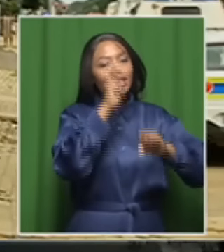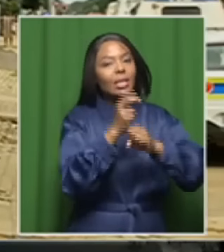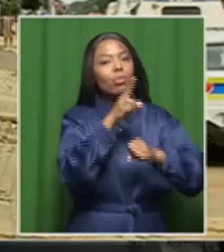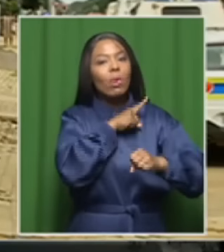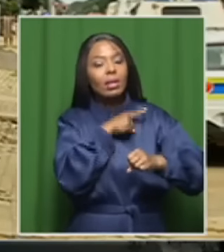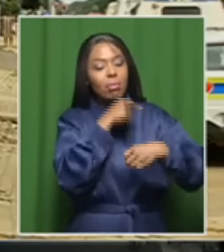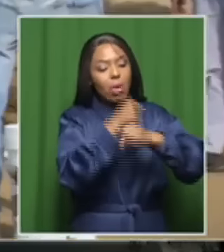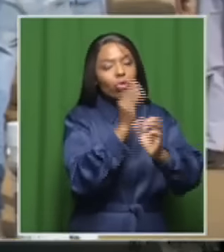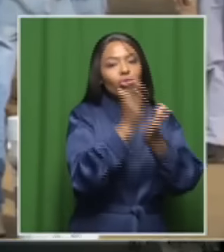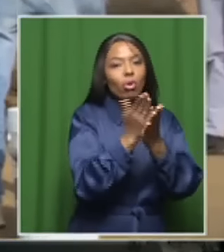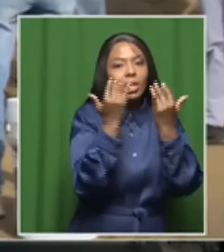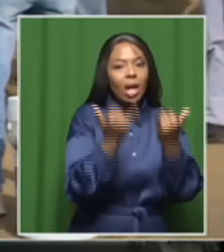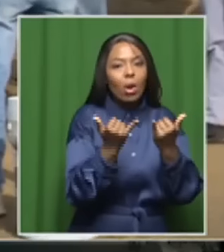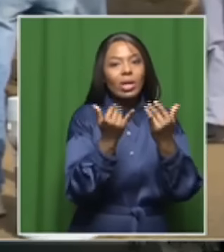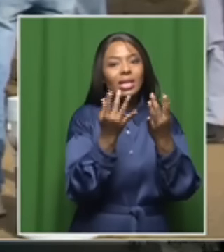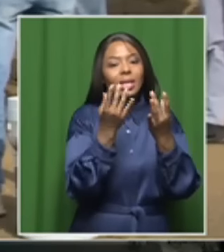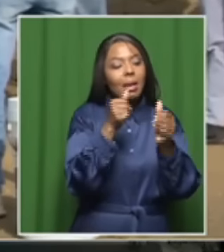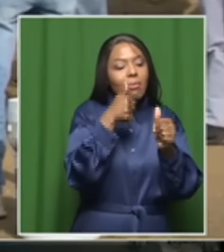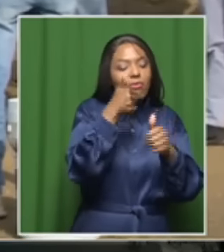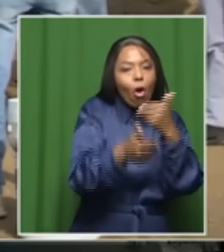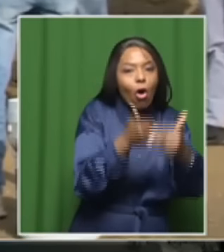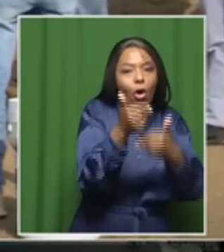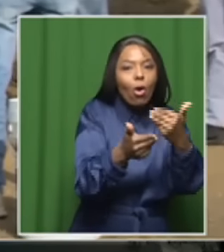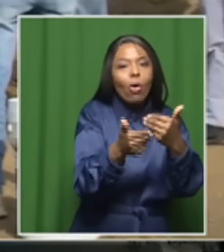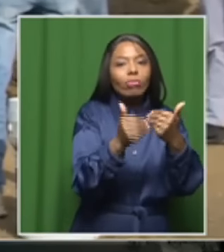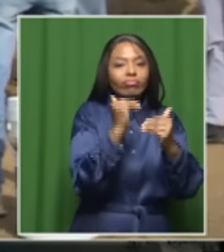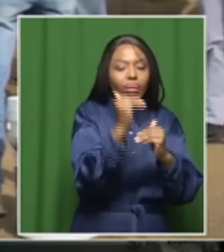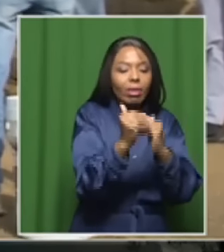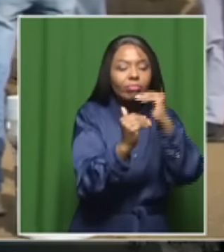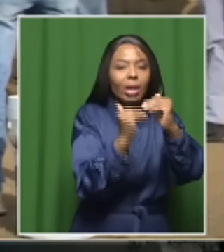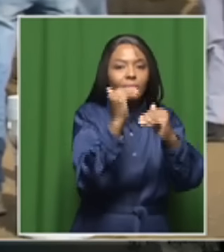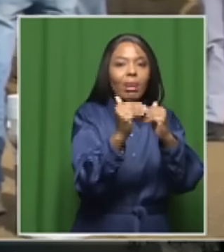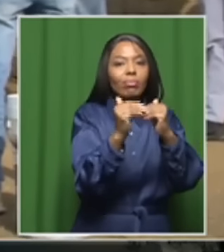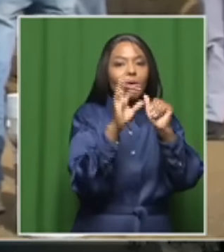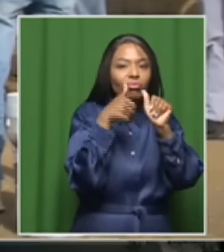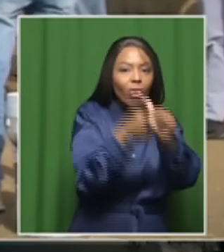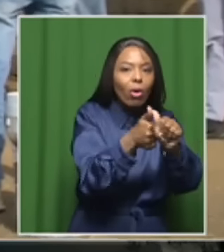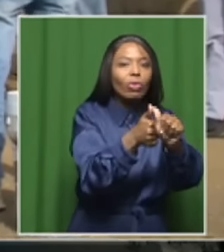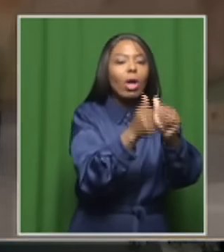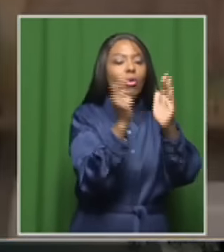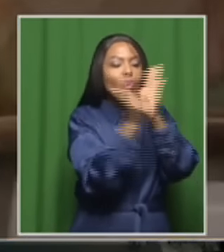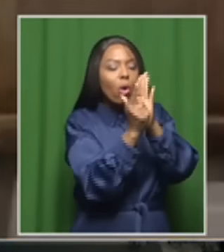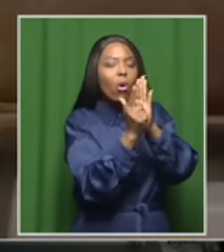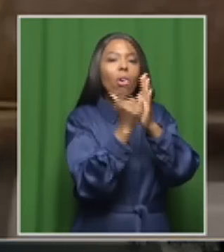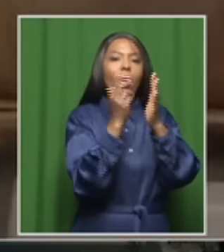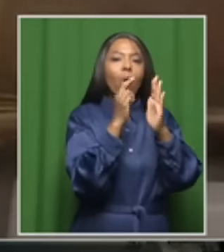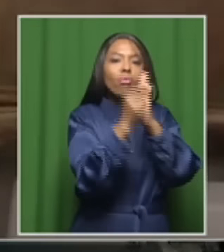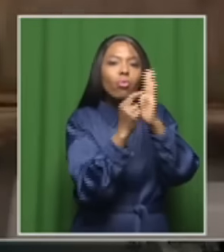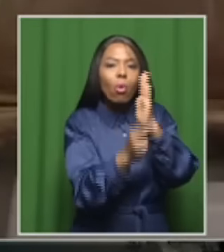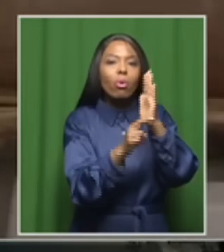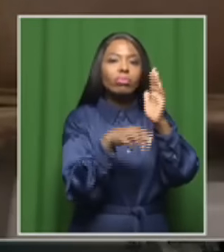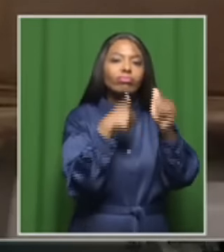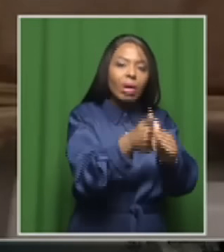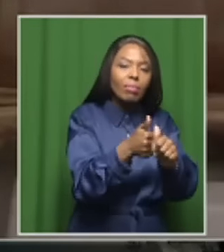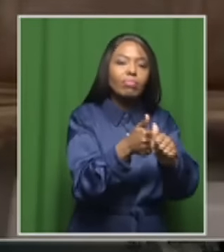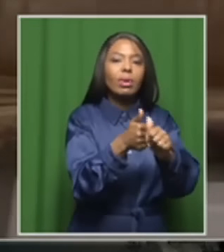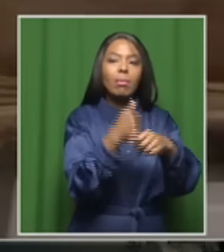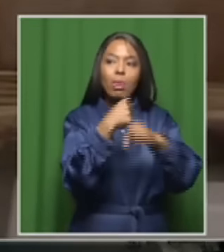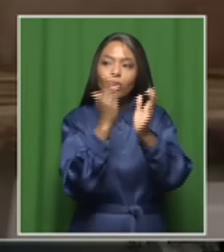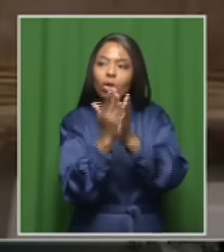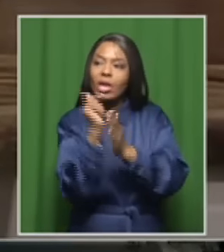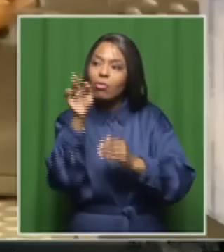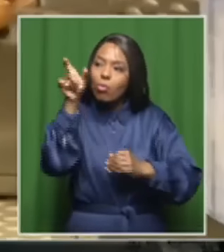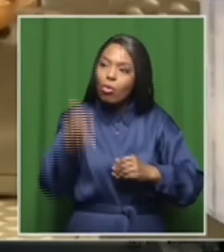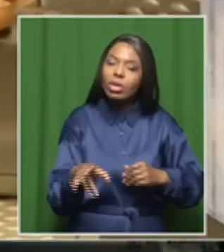implemented the steps, and they would have verified people's income. They would have